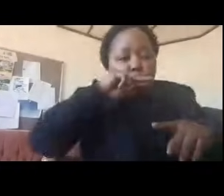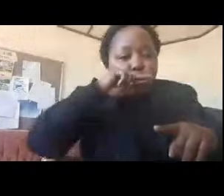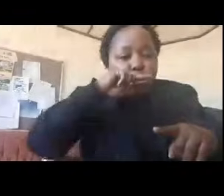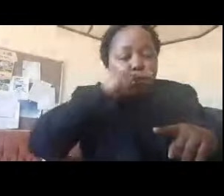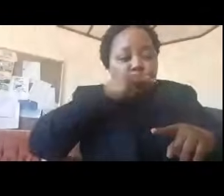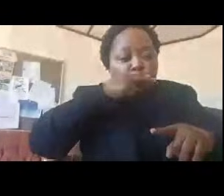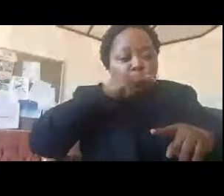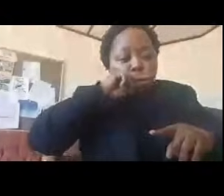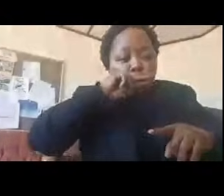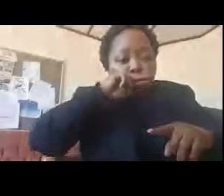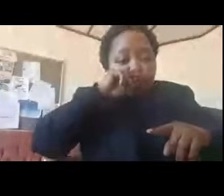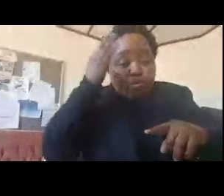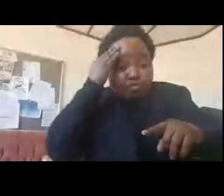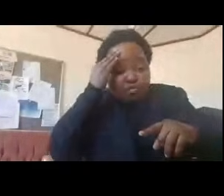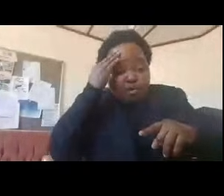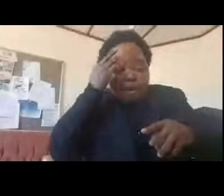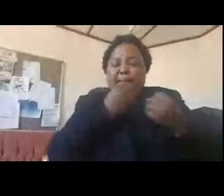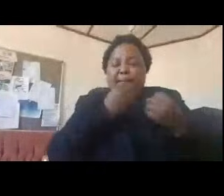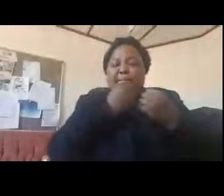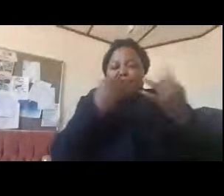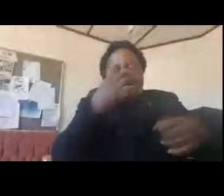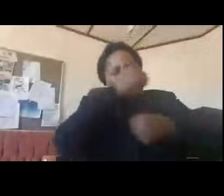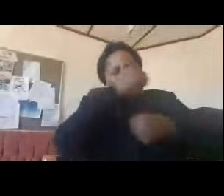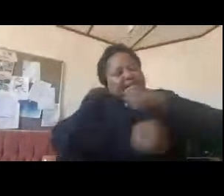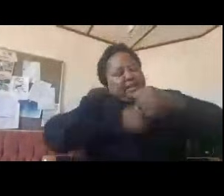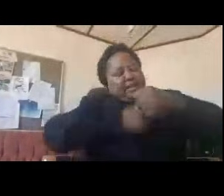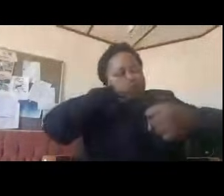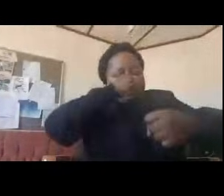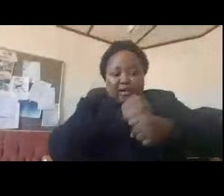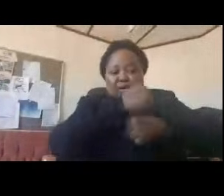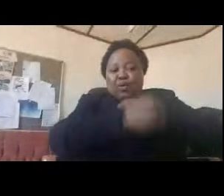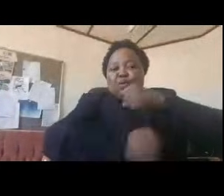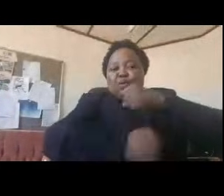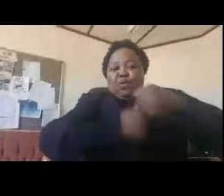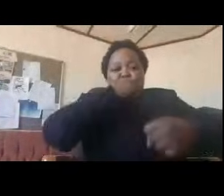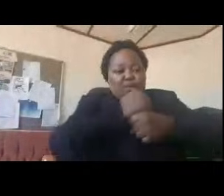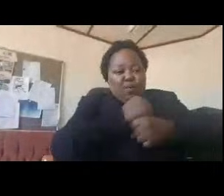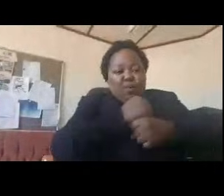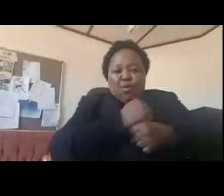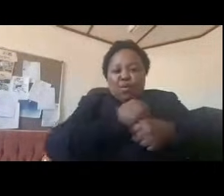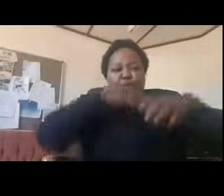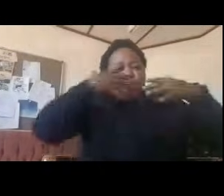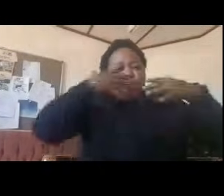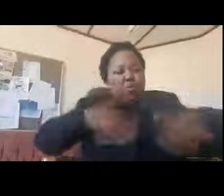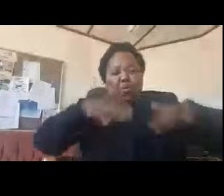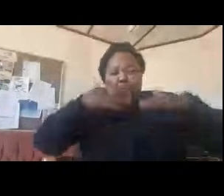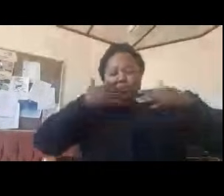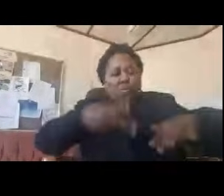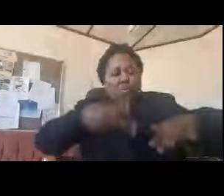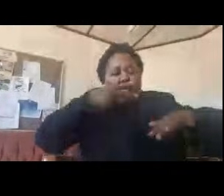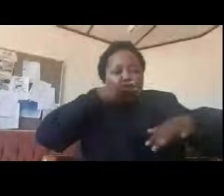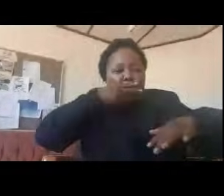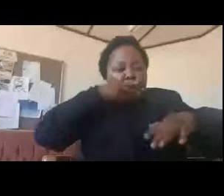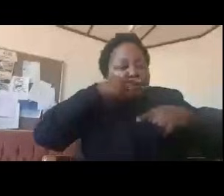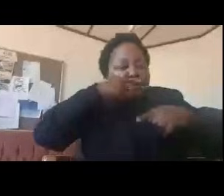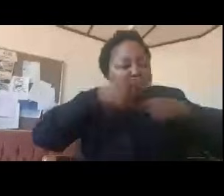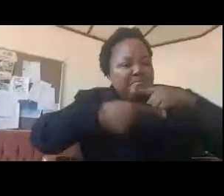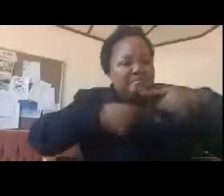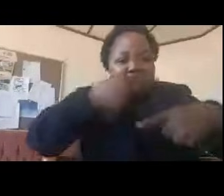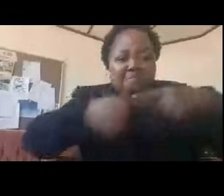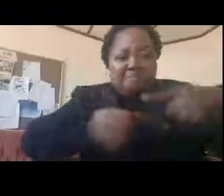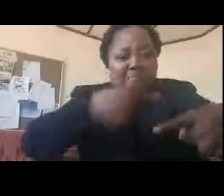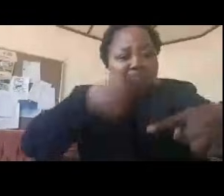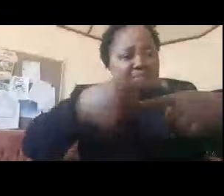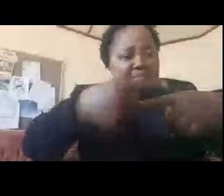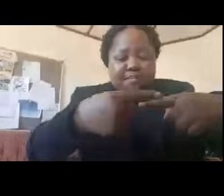For decades, governments put warning labels on cigarettes. They banned advertising.